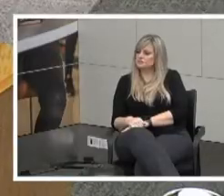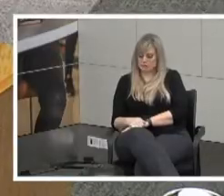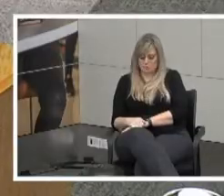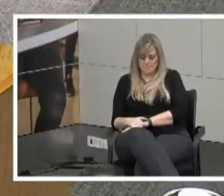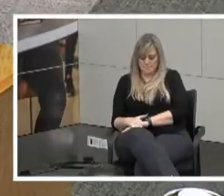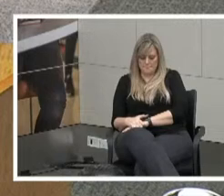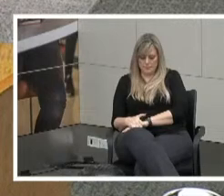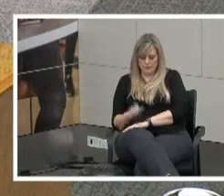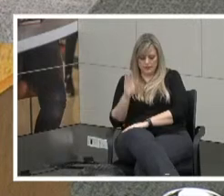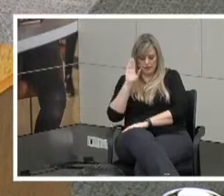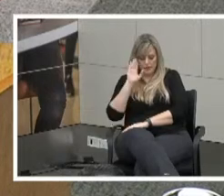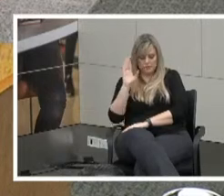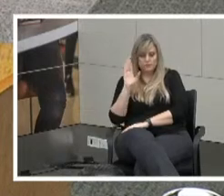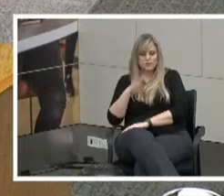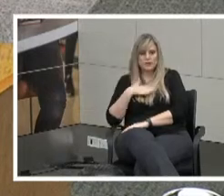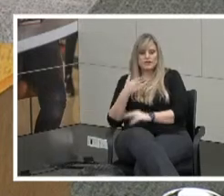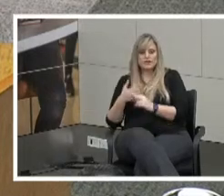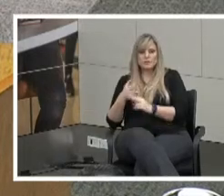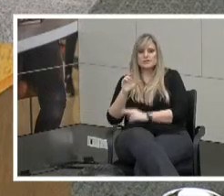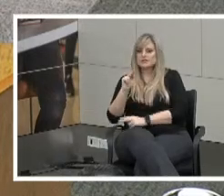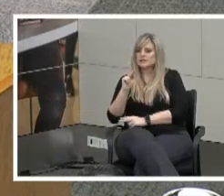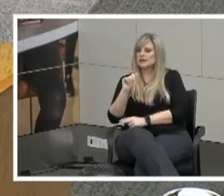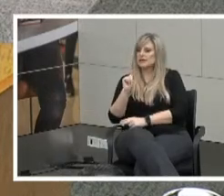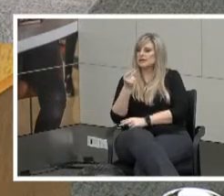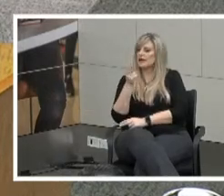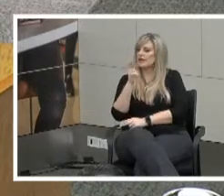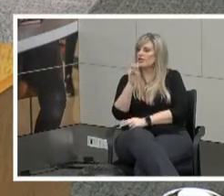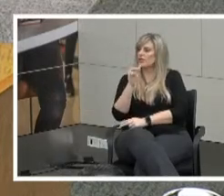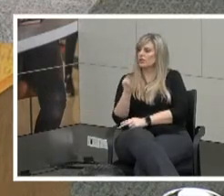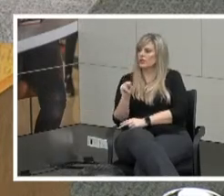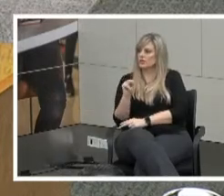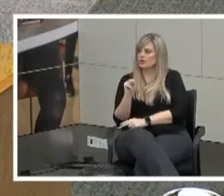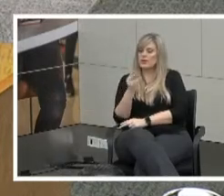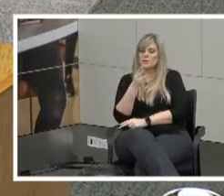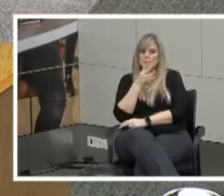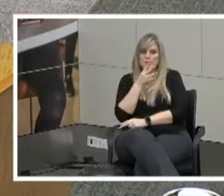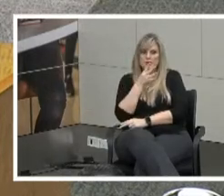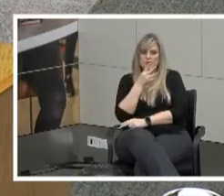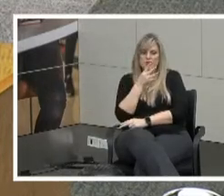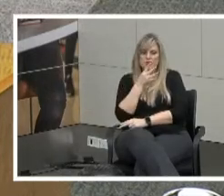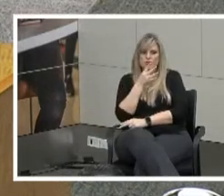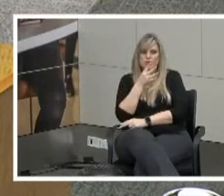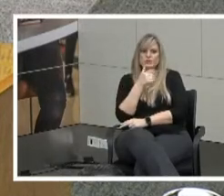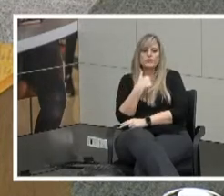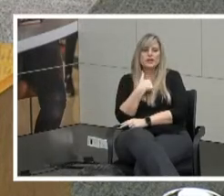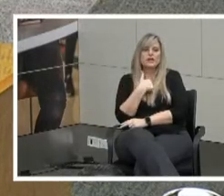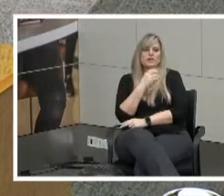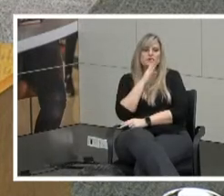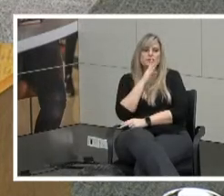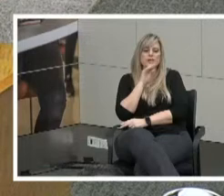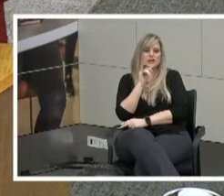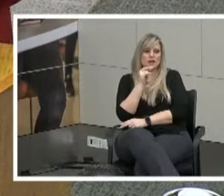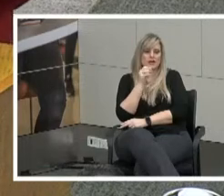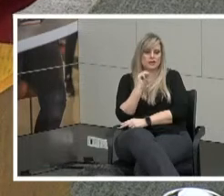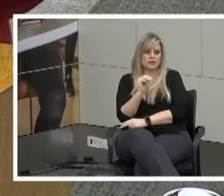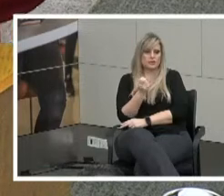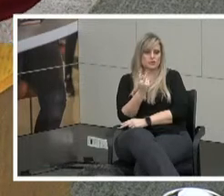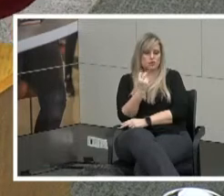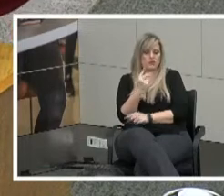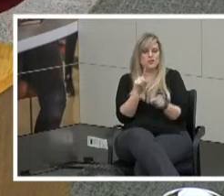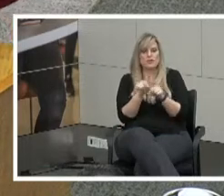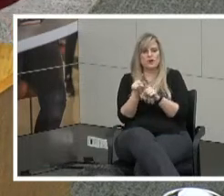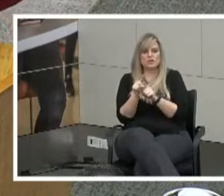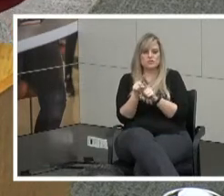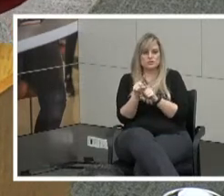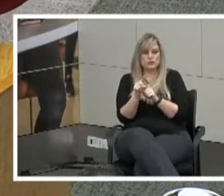you hi my name is Catherine caned parent speaking on behalf or our parent speaking on item 12 I'm also